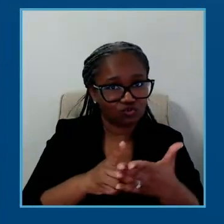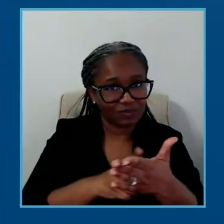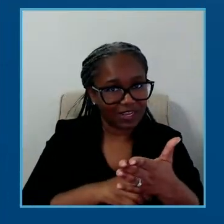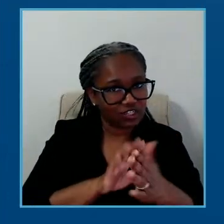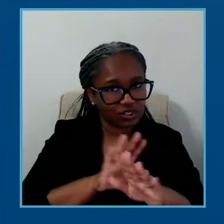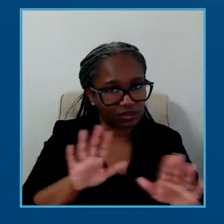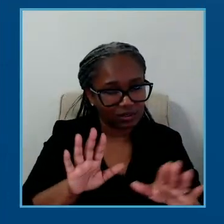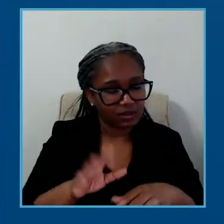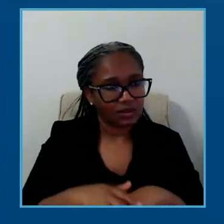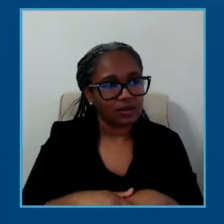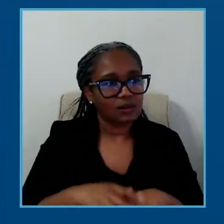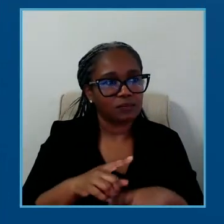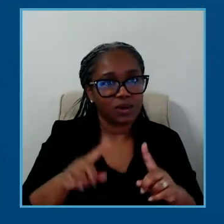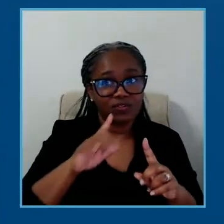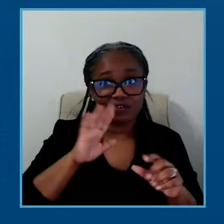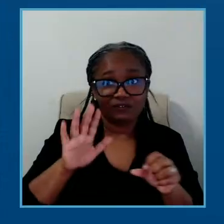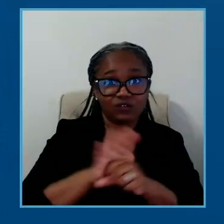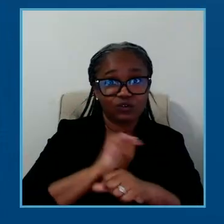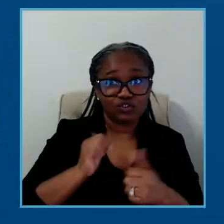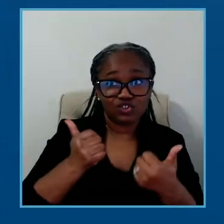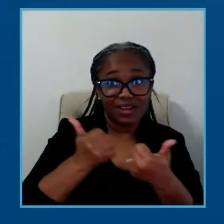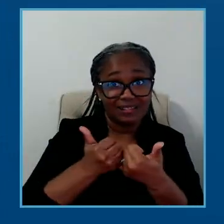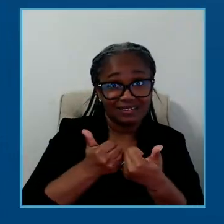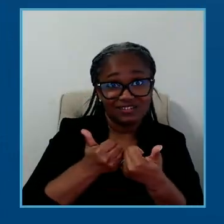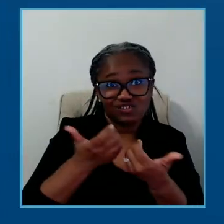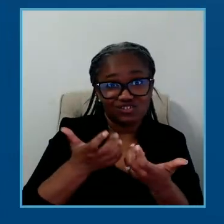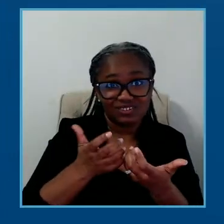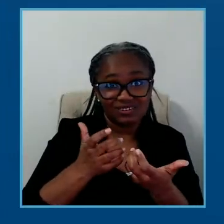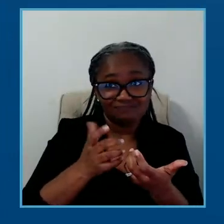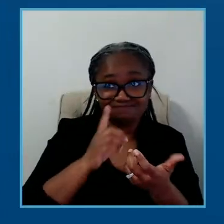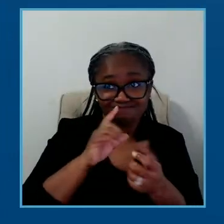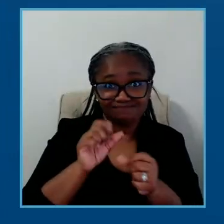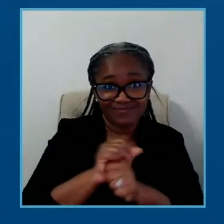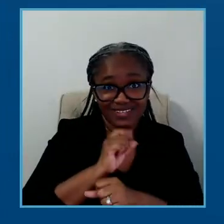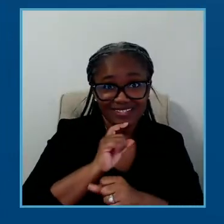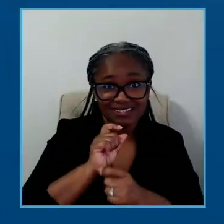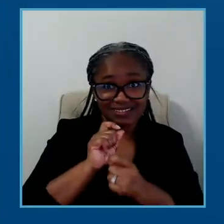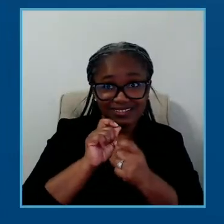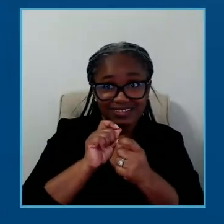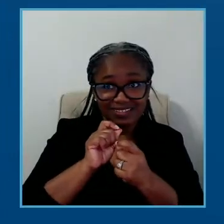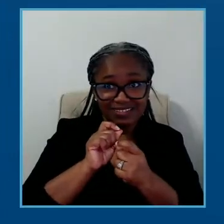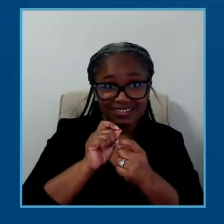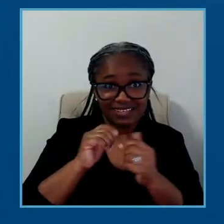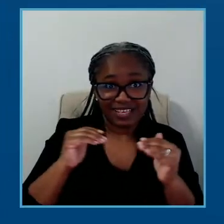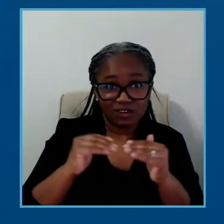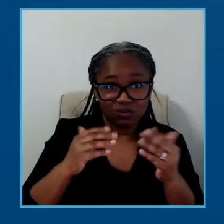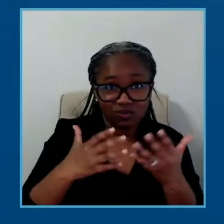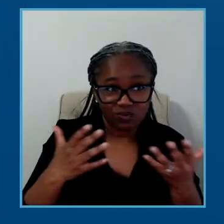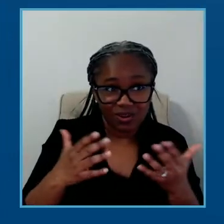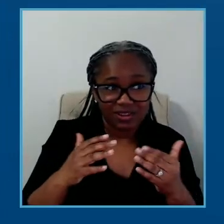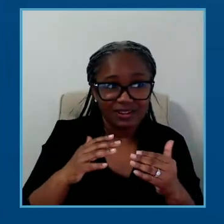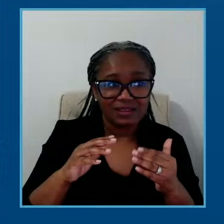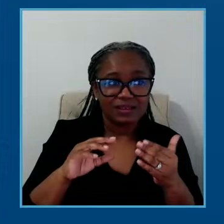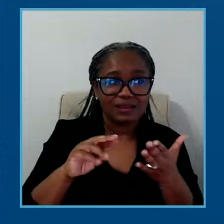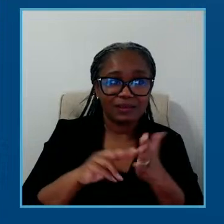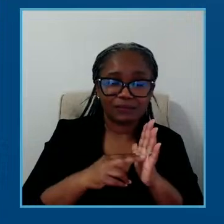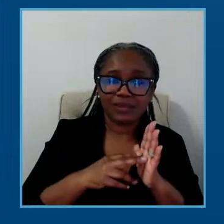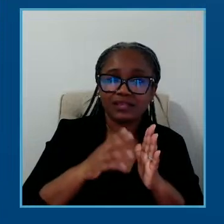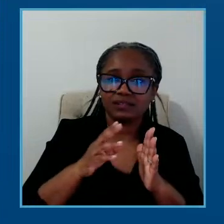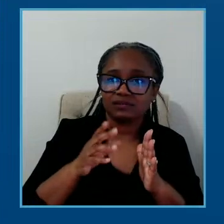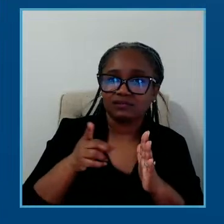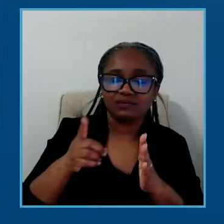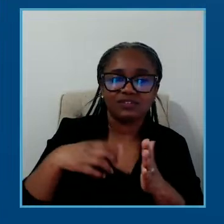whole challenge fundamentally comes down to is not discrimination, but election procedures. And the procedures